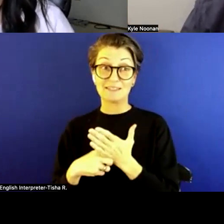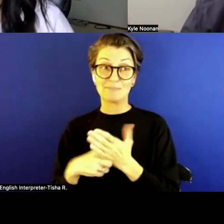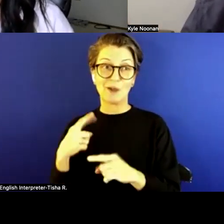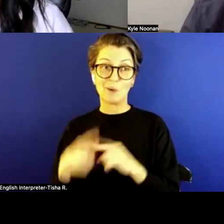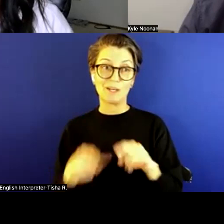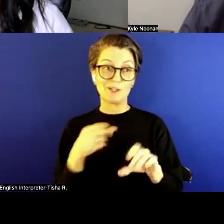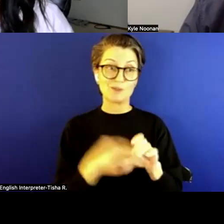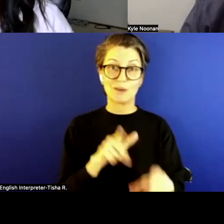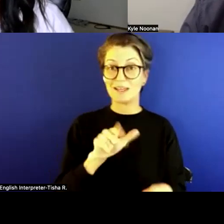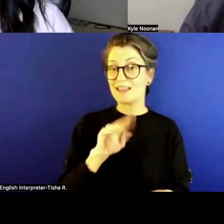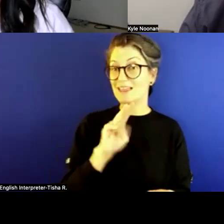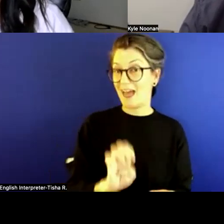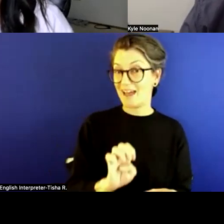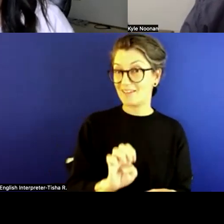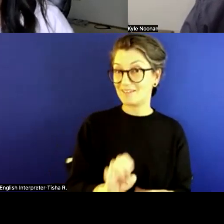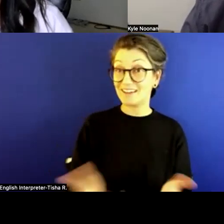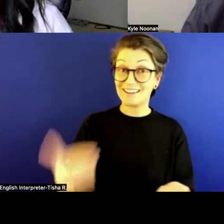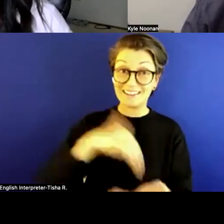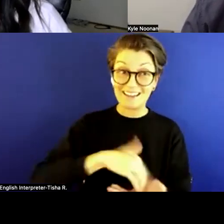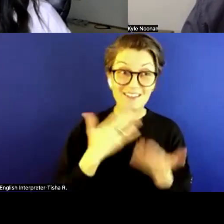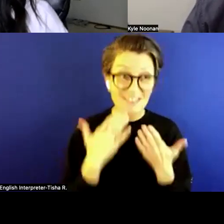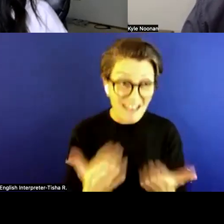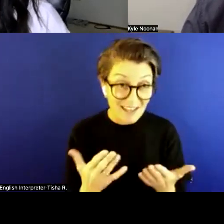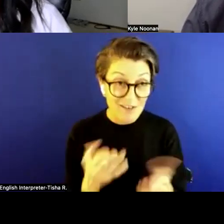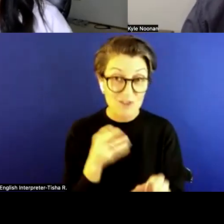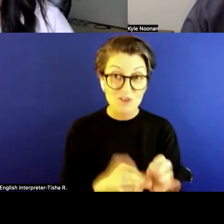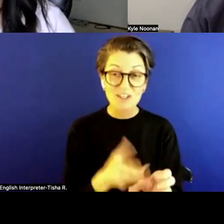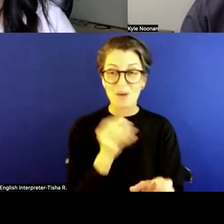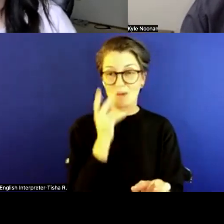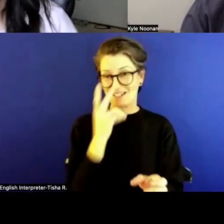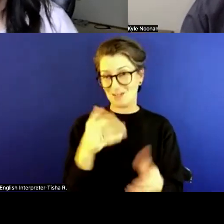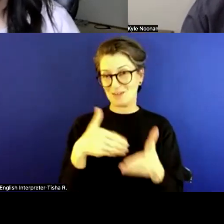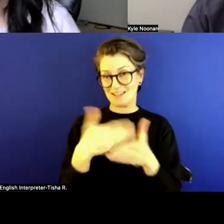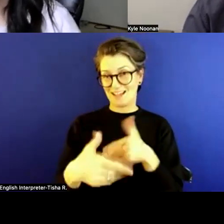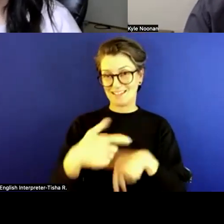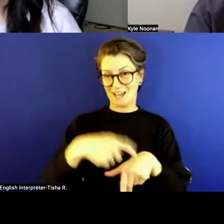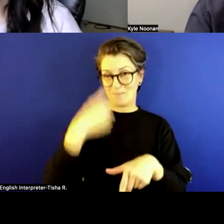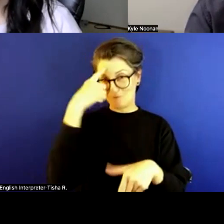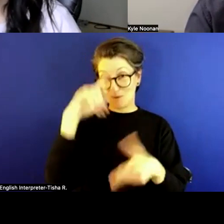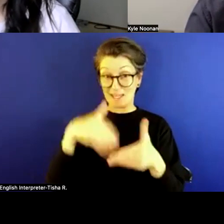live. So again, thank you for being here, and we will see you next time for our next event.